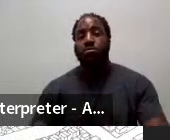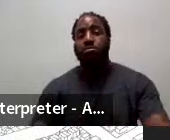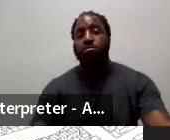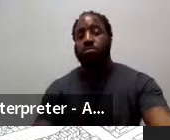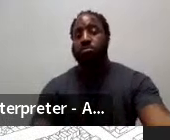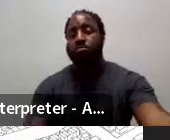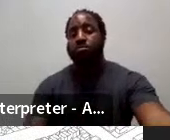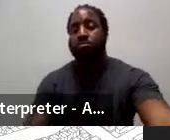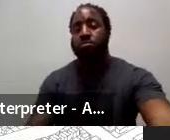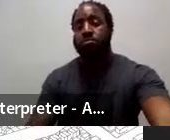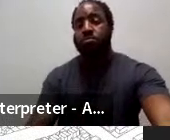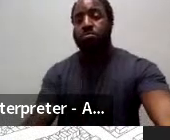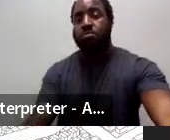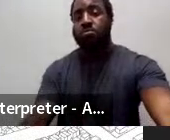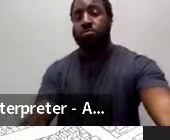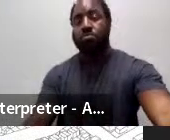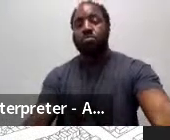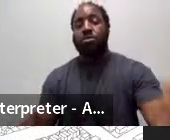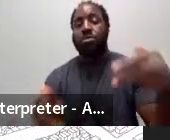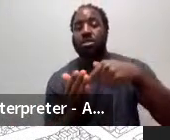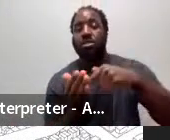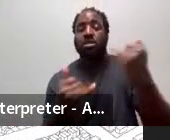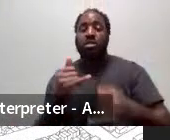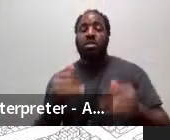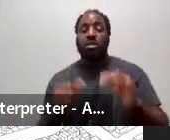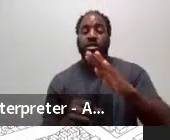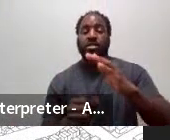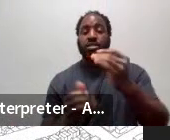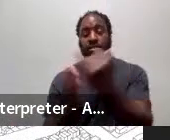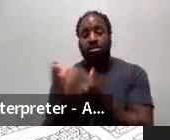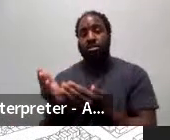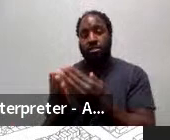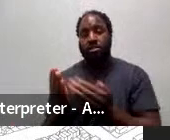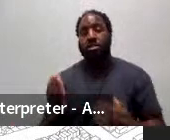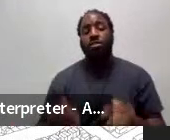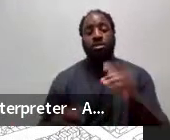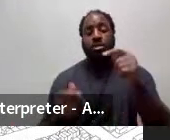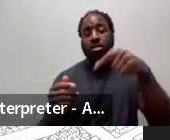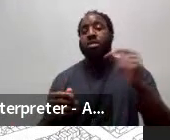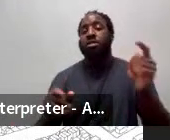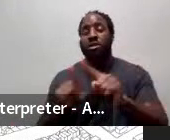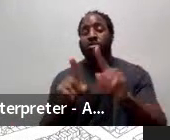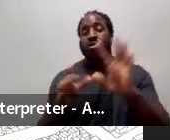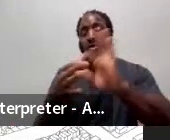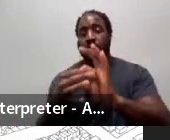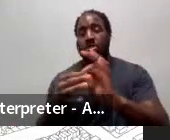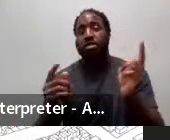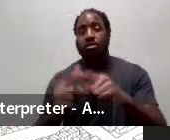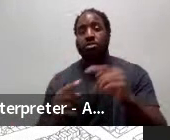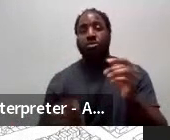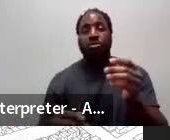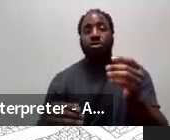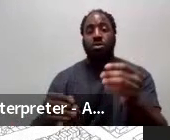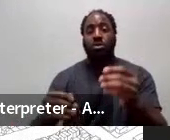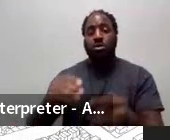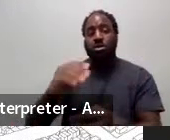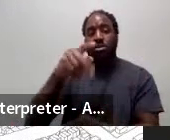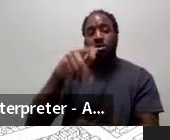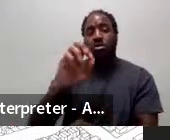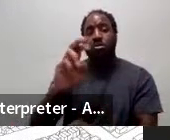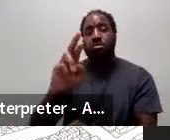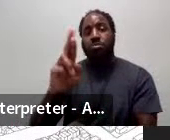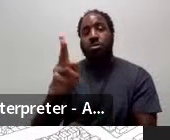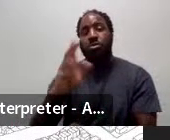And this is the last section. This section also sort of connects to the Parkchester Van Ness Station area